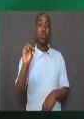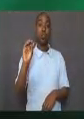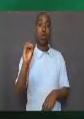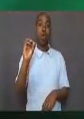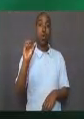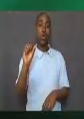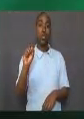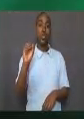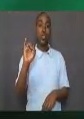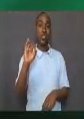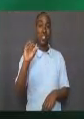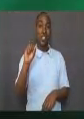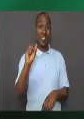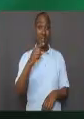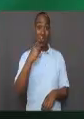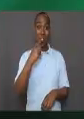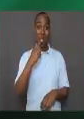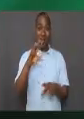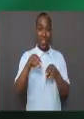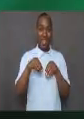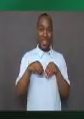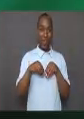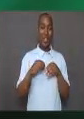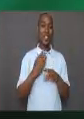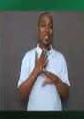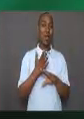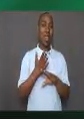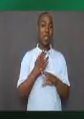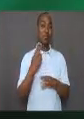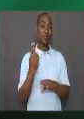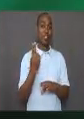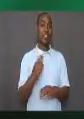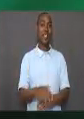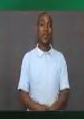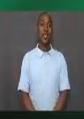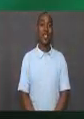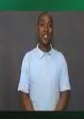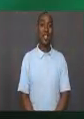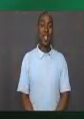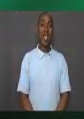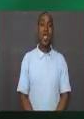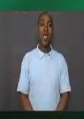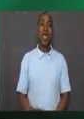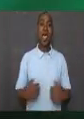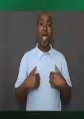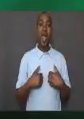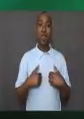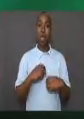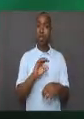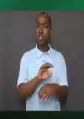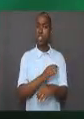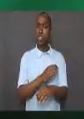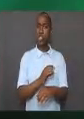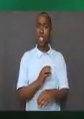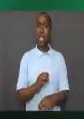fully turgid without being destroyed. An animal cell does